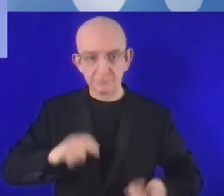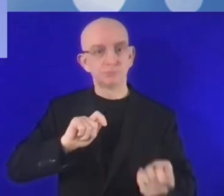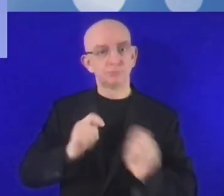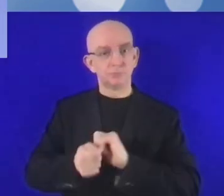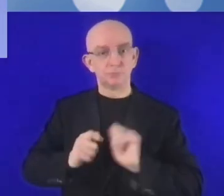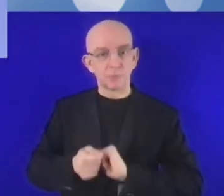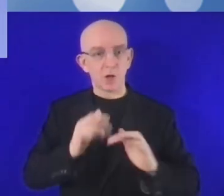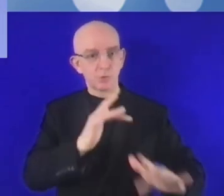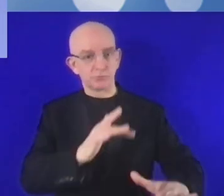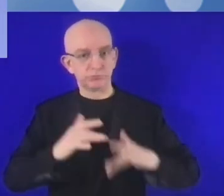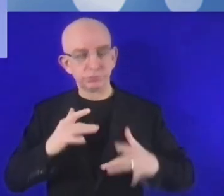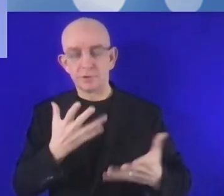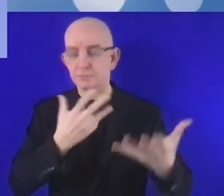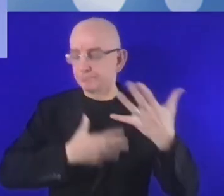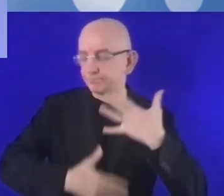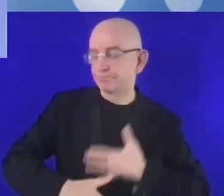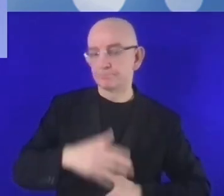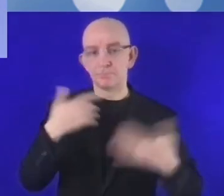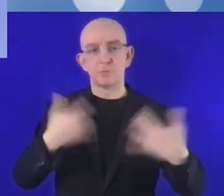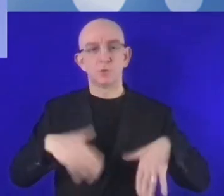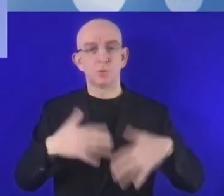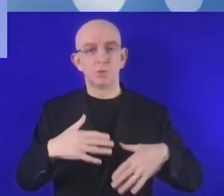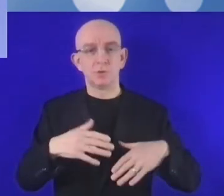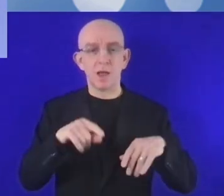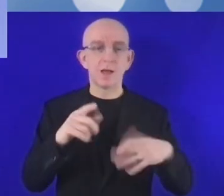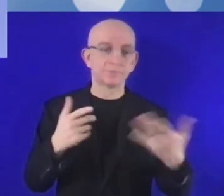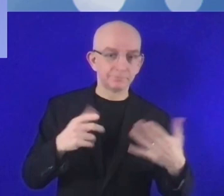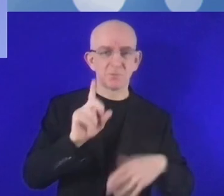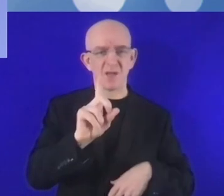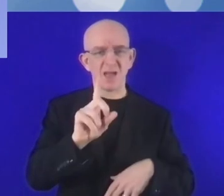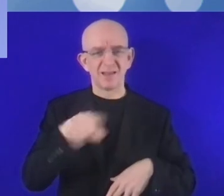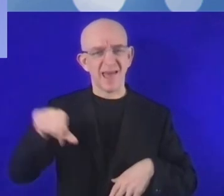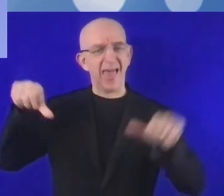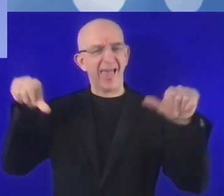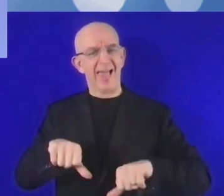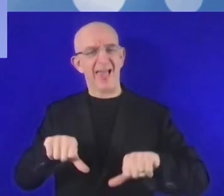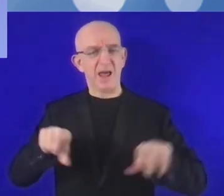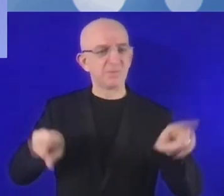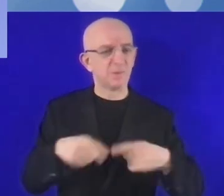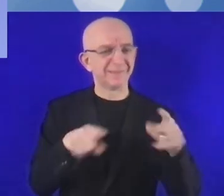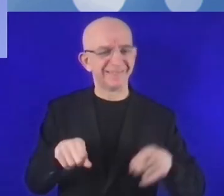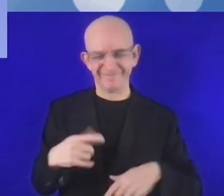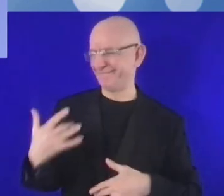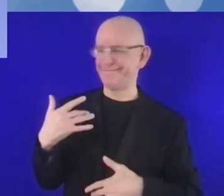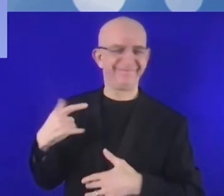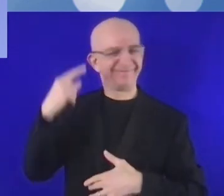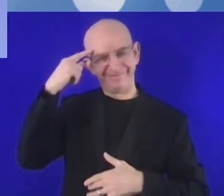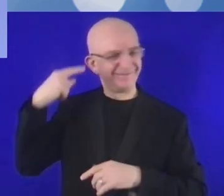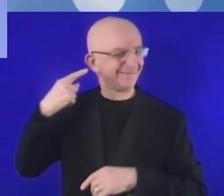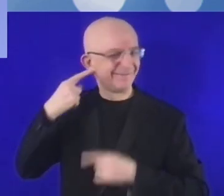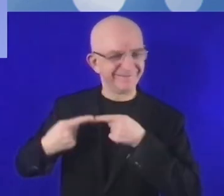Low quality music means that it has less diversification, less meaning, less details and